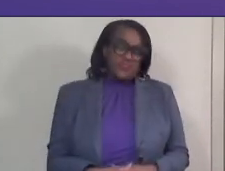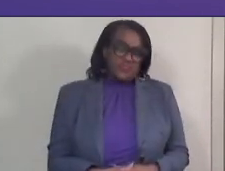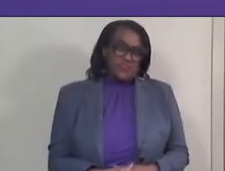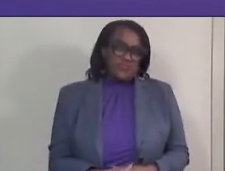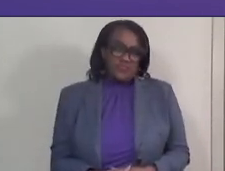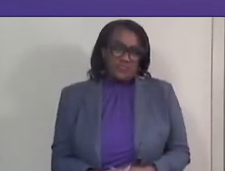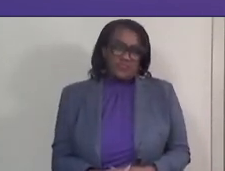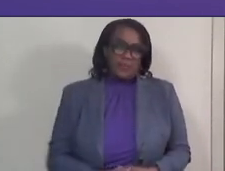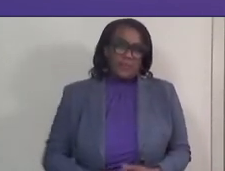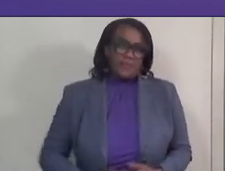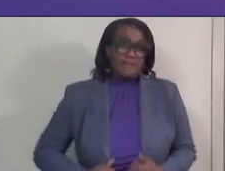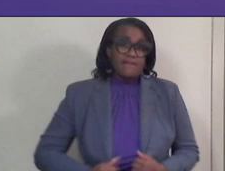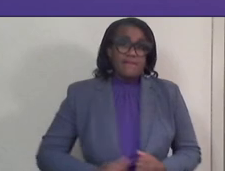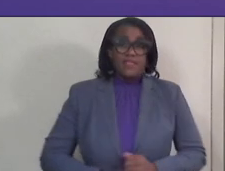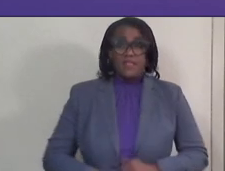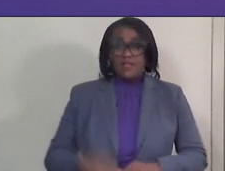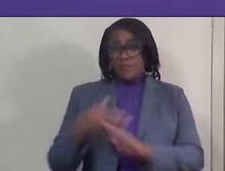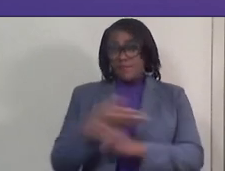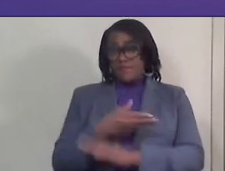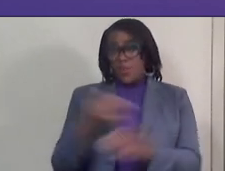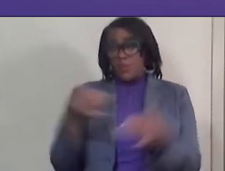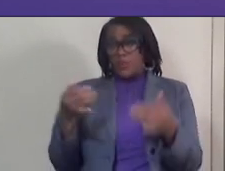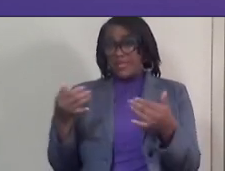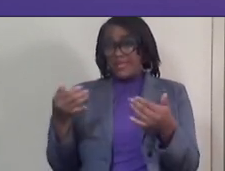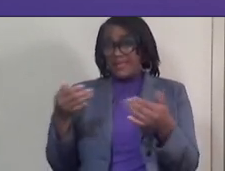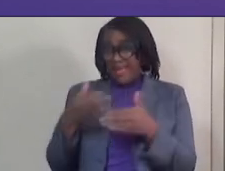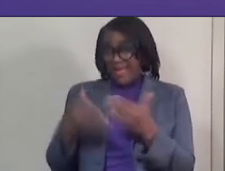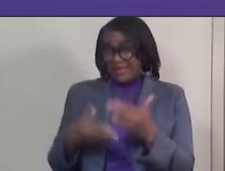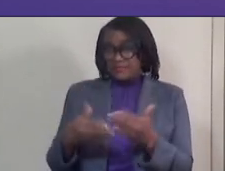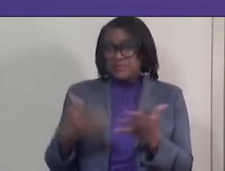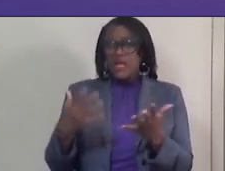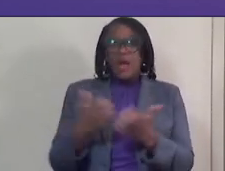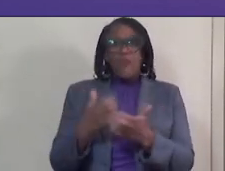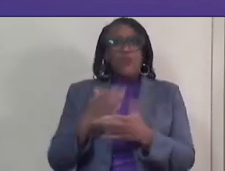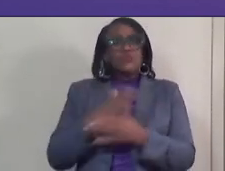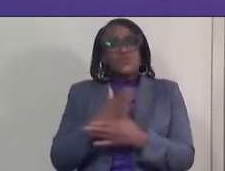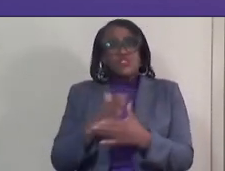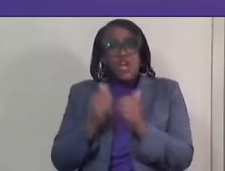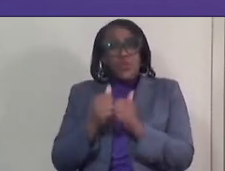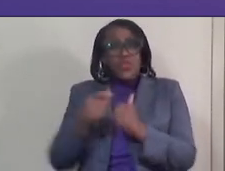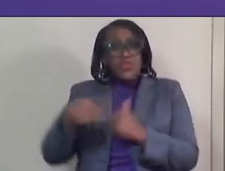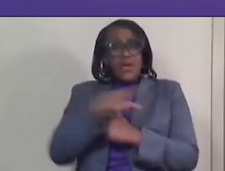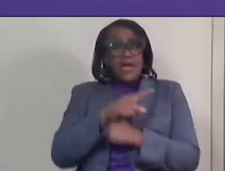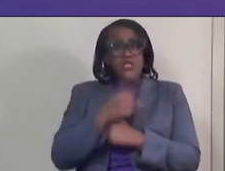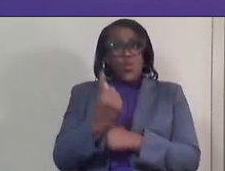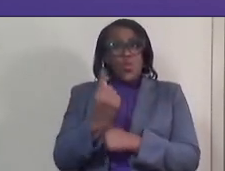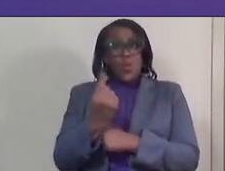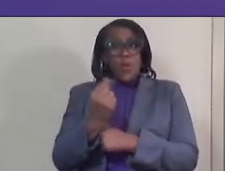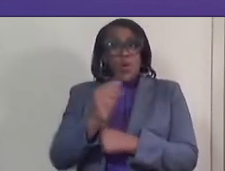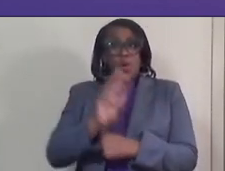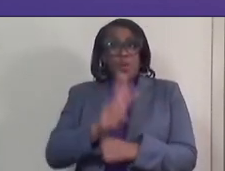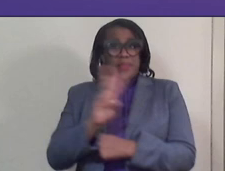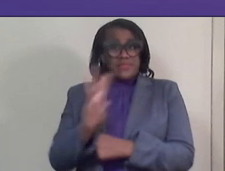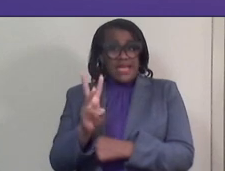So before we sign out tonight, I wanted to also just share with you one more website, and I'll ask Leah